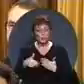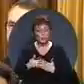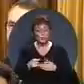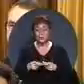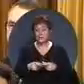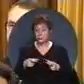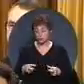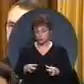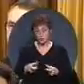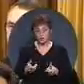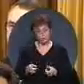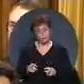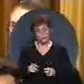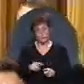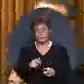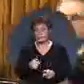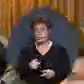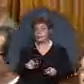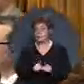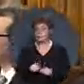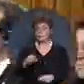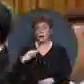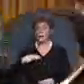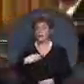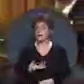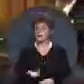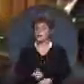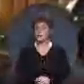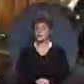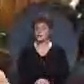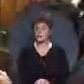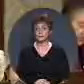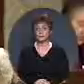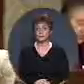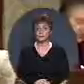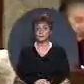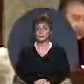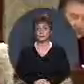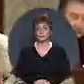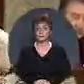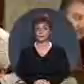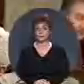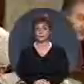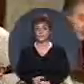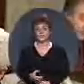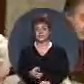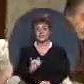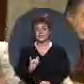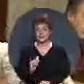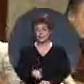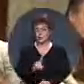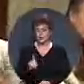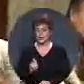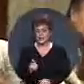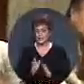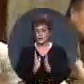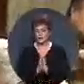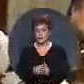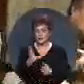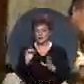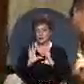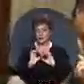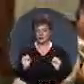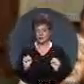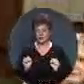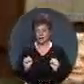that all industry, including this one, will be profitable. The Honourable Member for Loyer-Sainte-Marie. That wasn't quite exactly